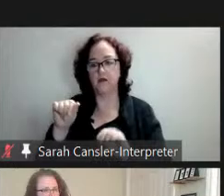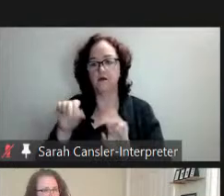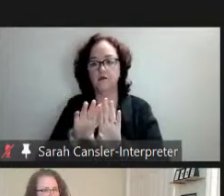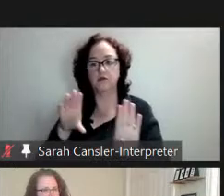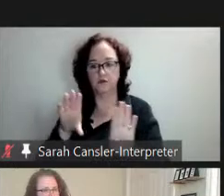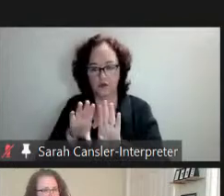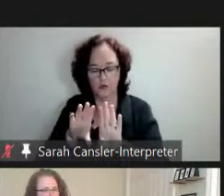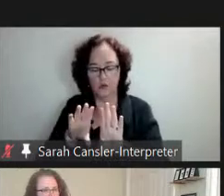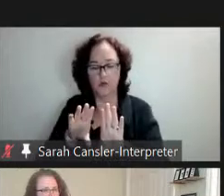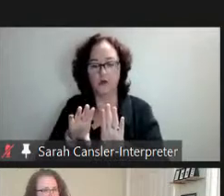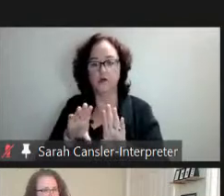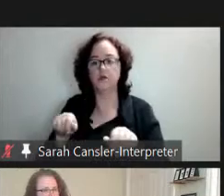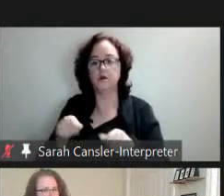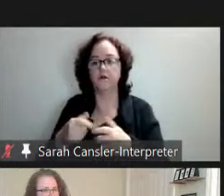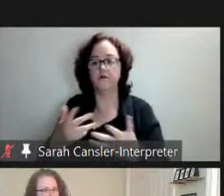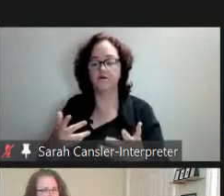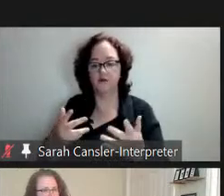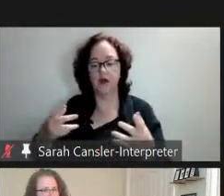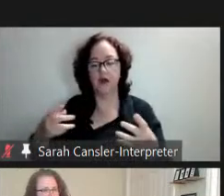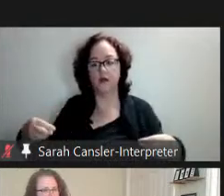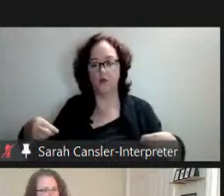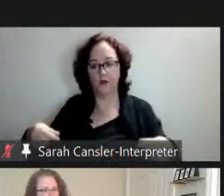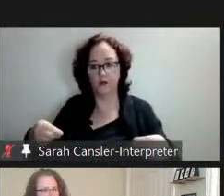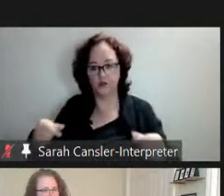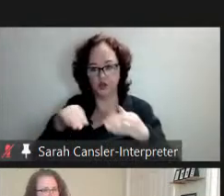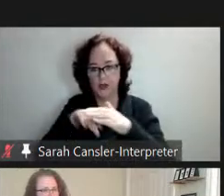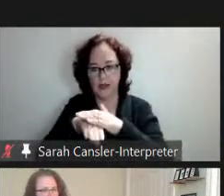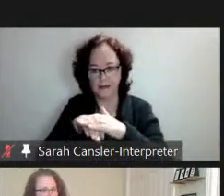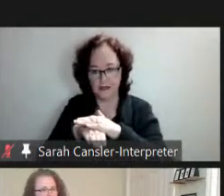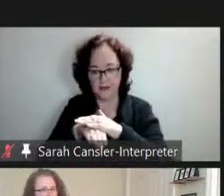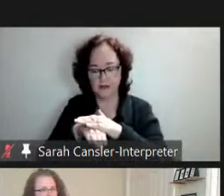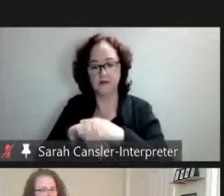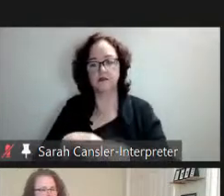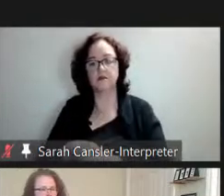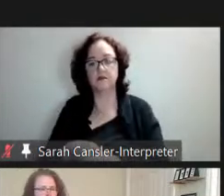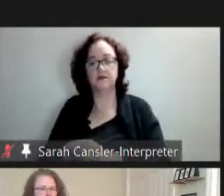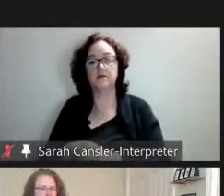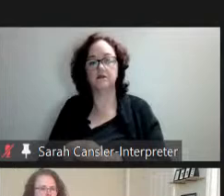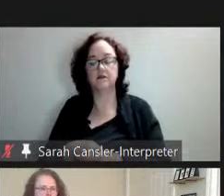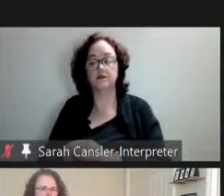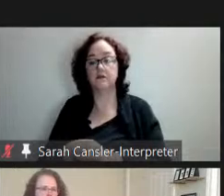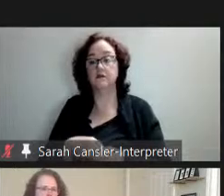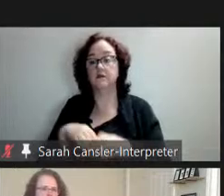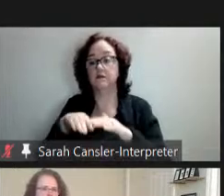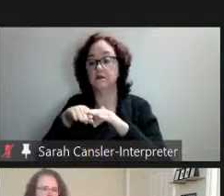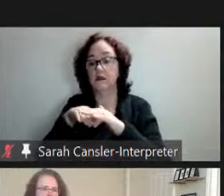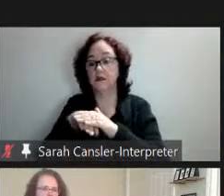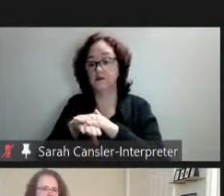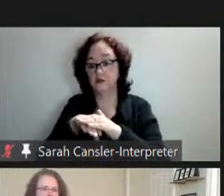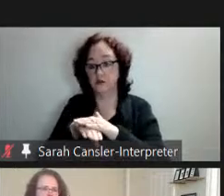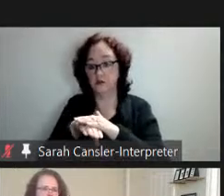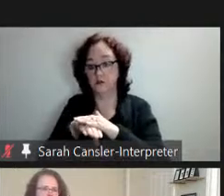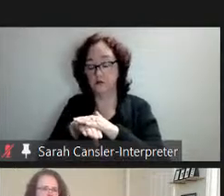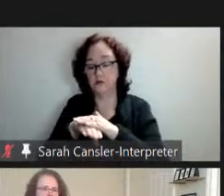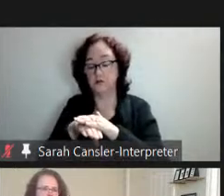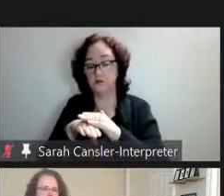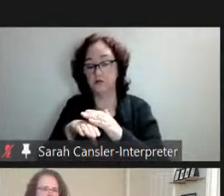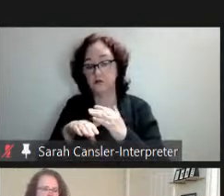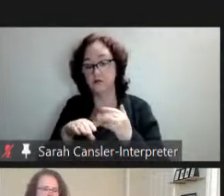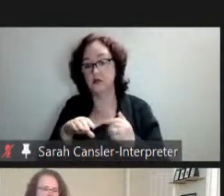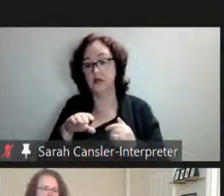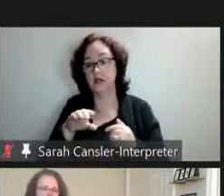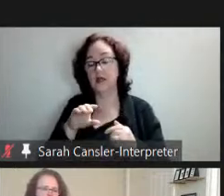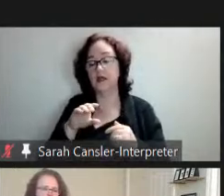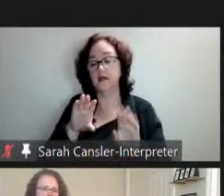to CTA rail stations, and in particular, those entrances that may not be always staffed with a